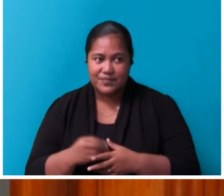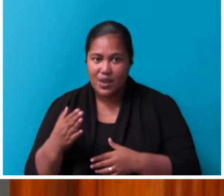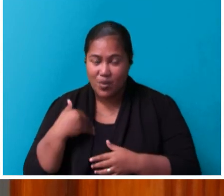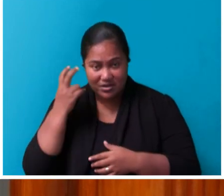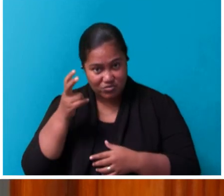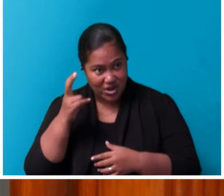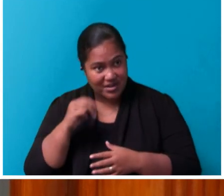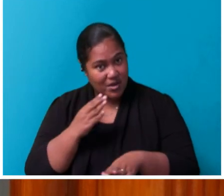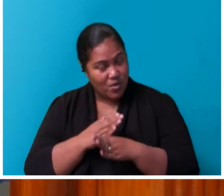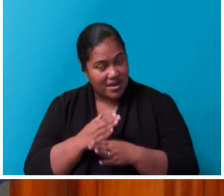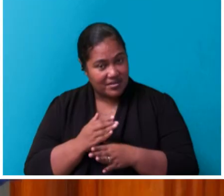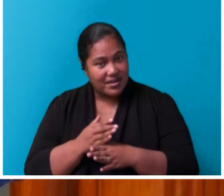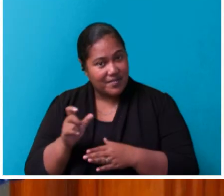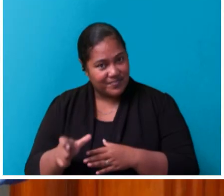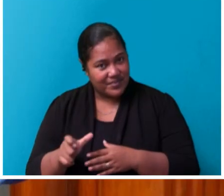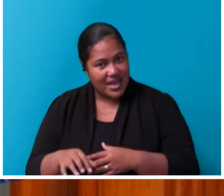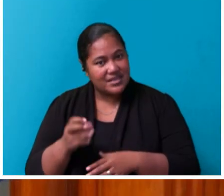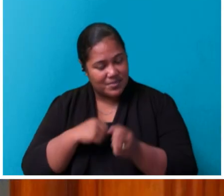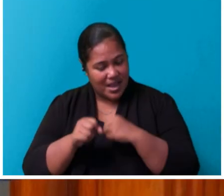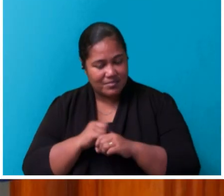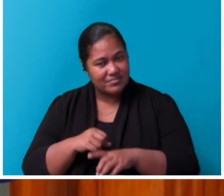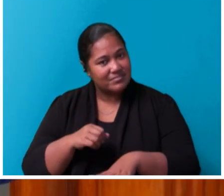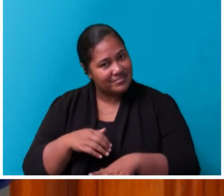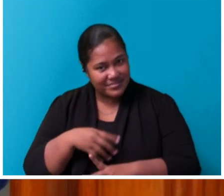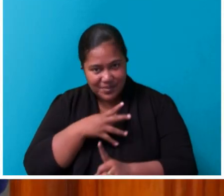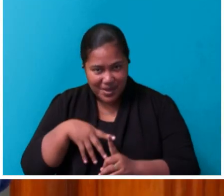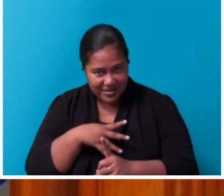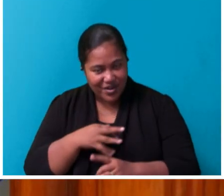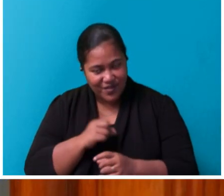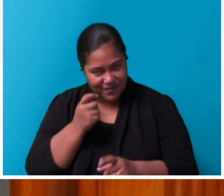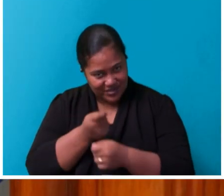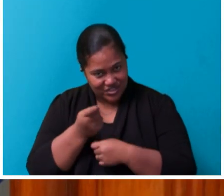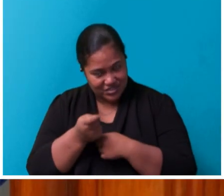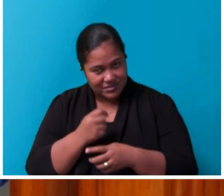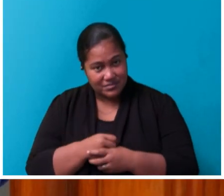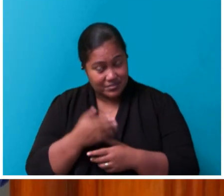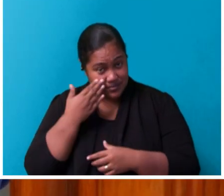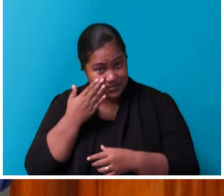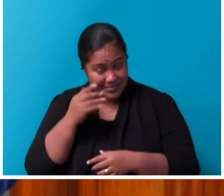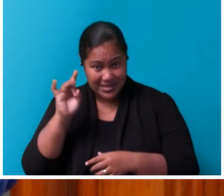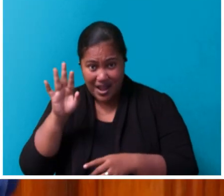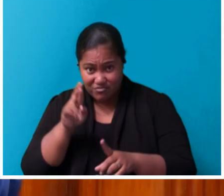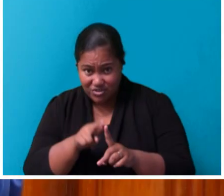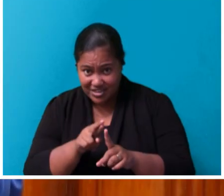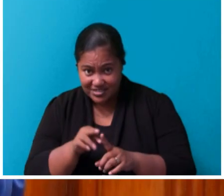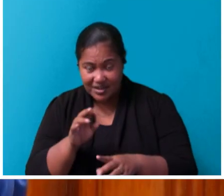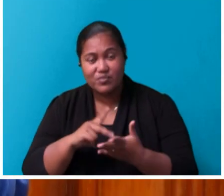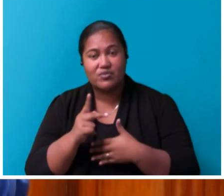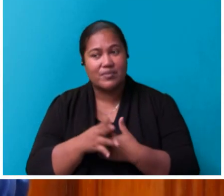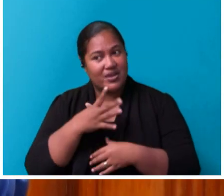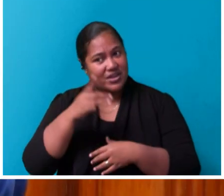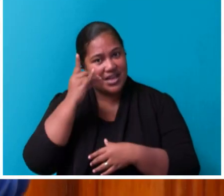backbone of a successful fishing industry. Under awareness and outreach programs, education is the key to